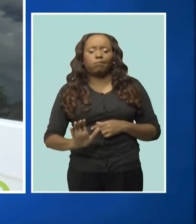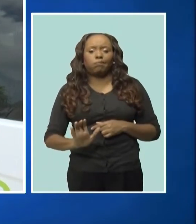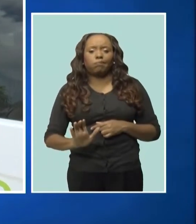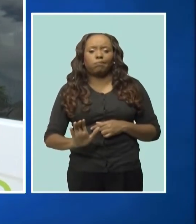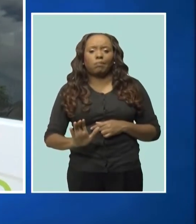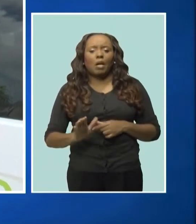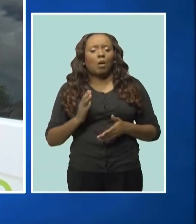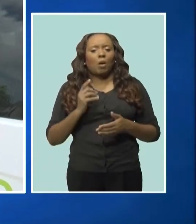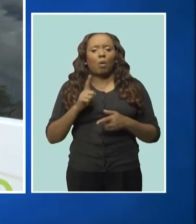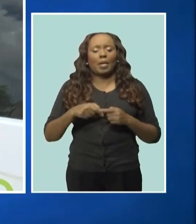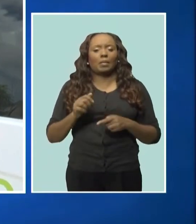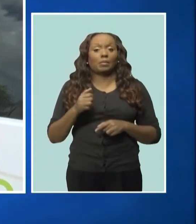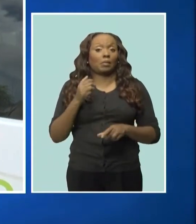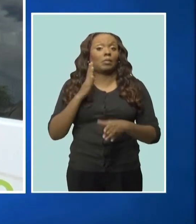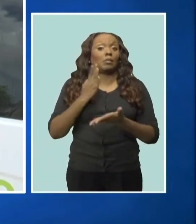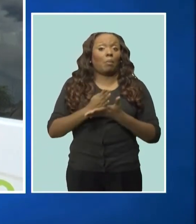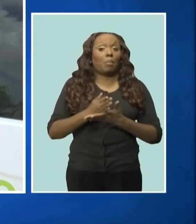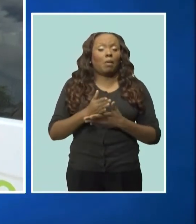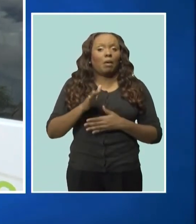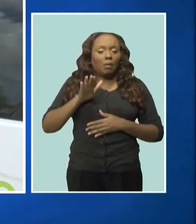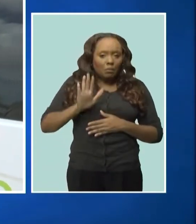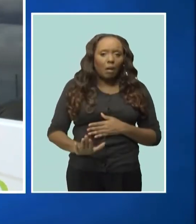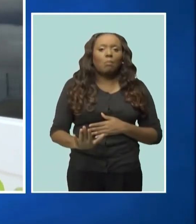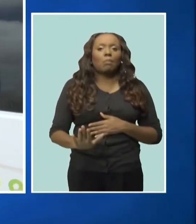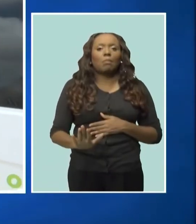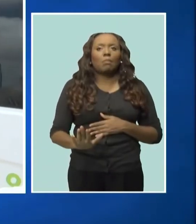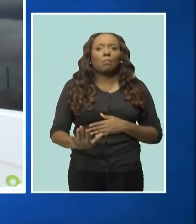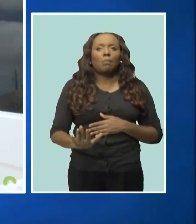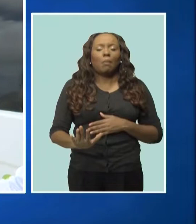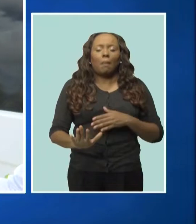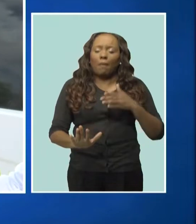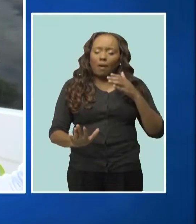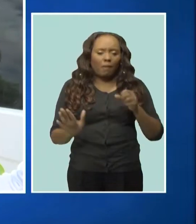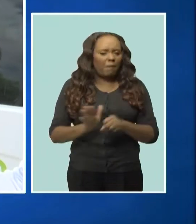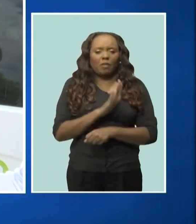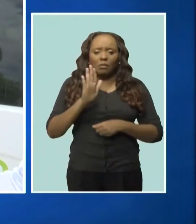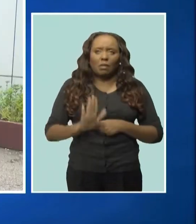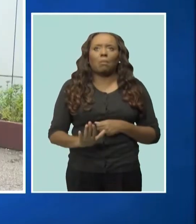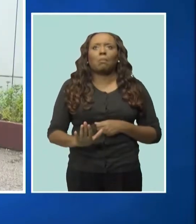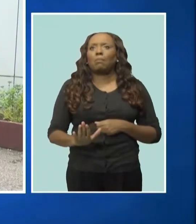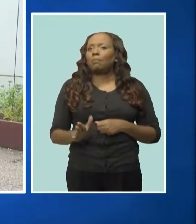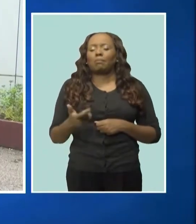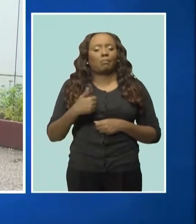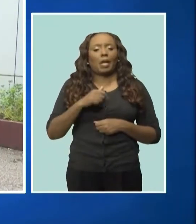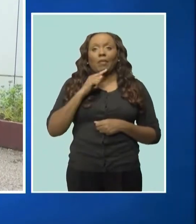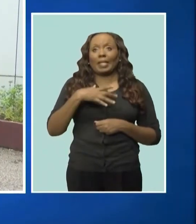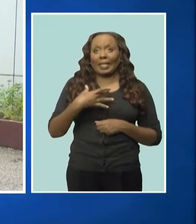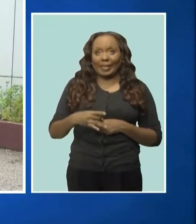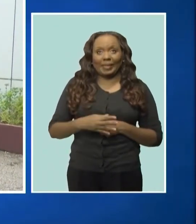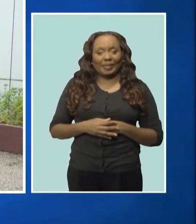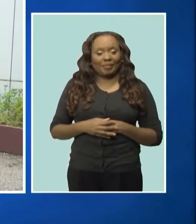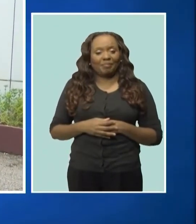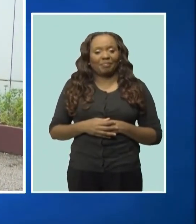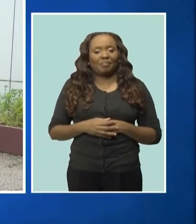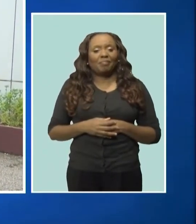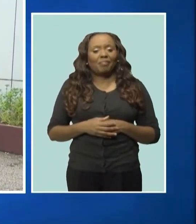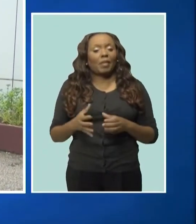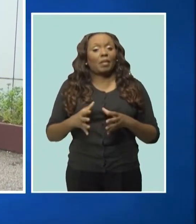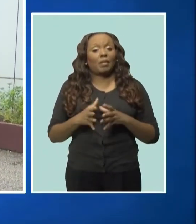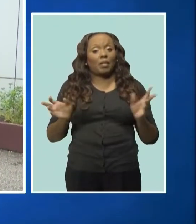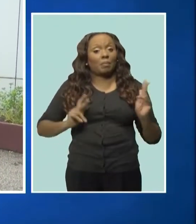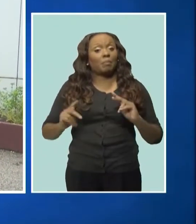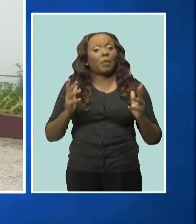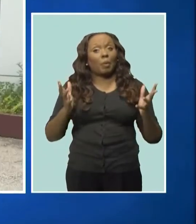what's not. So I think this is the way to go. I was sold. Financing for electric vehicles is already in